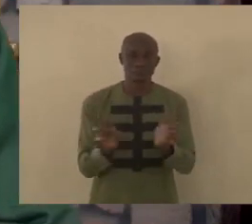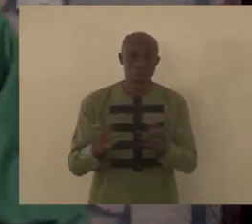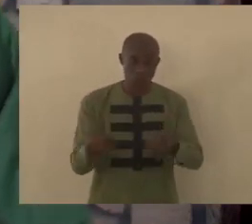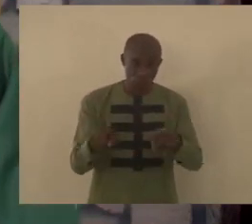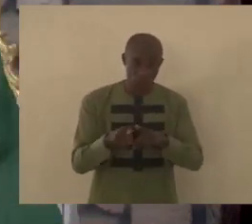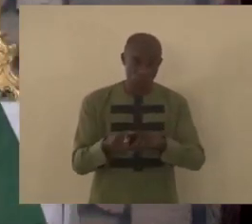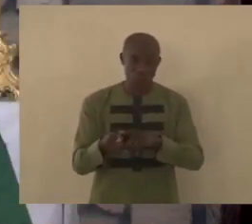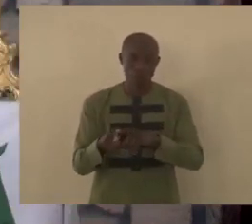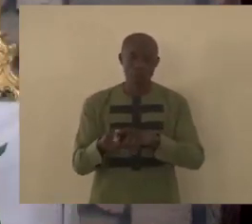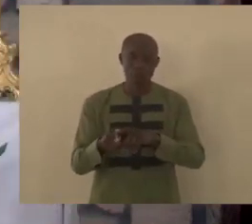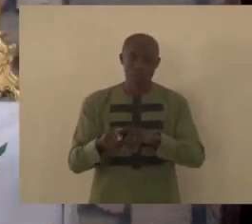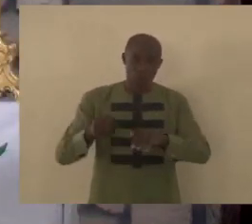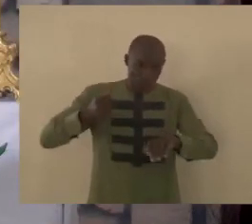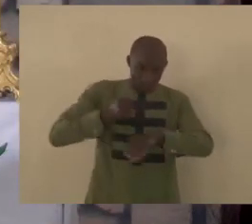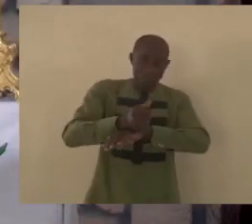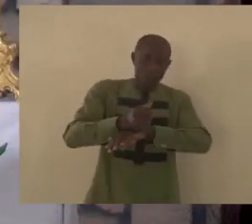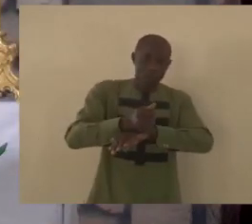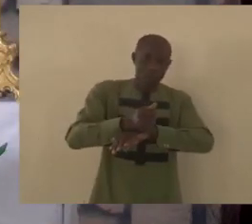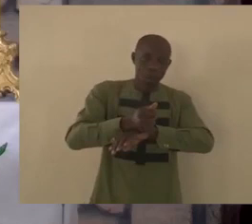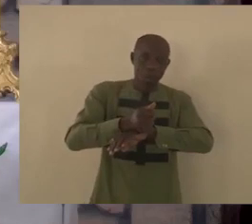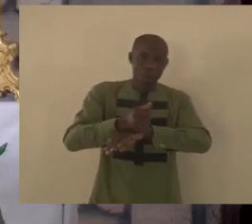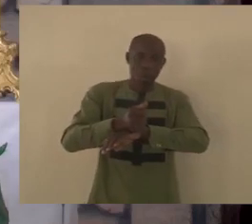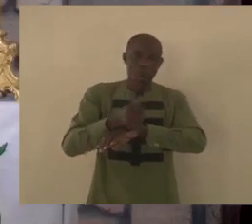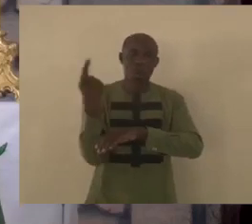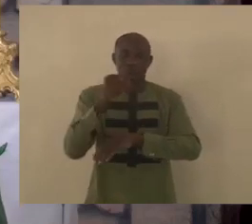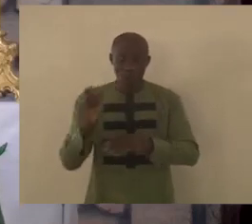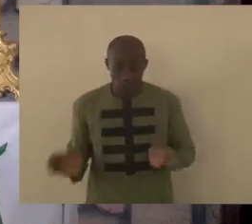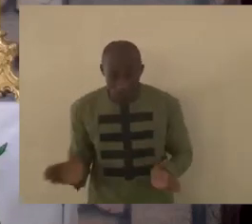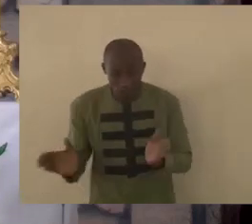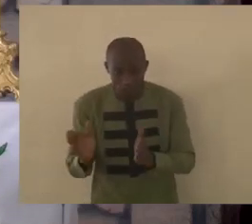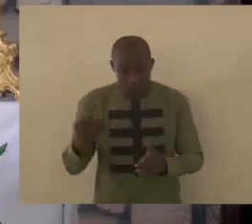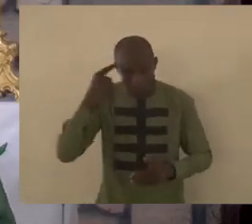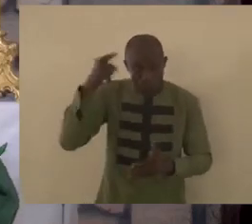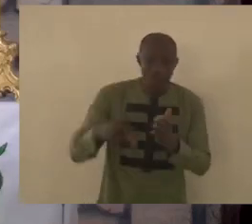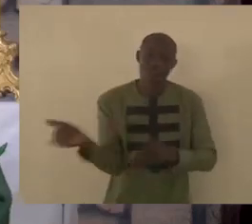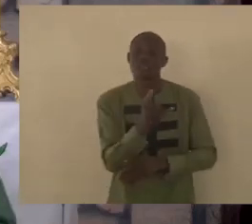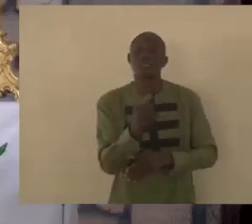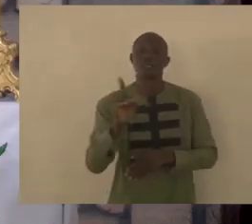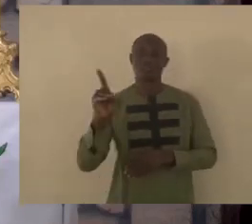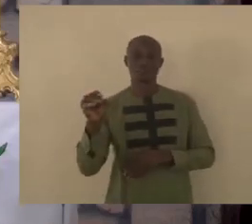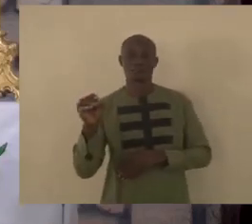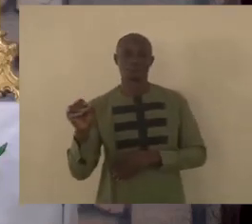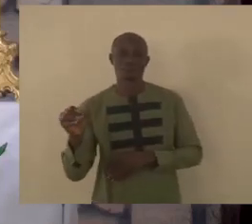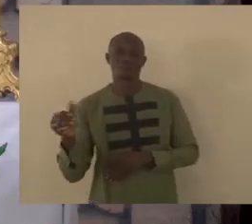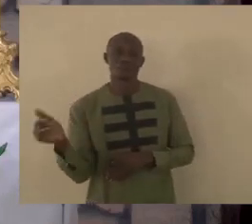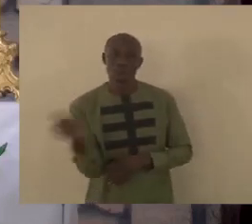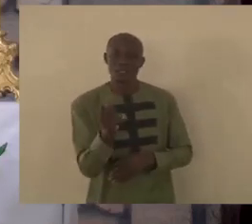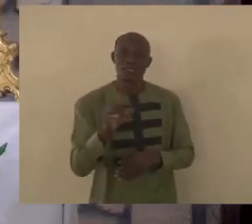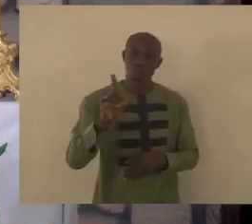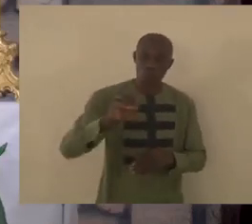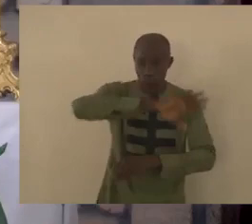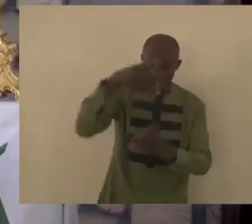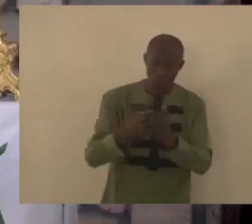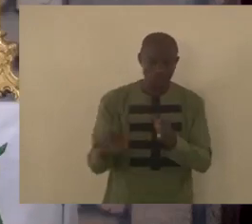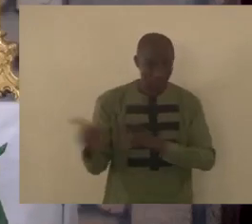Now, Jesus also attacks the motivation for what they do. He says that they do